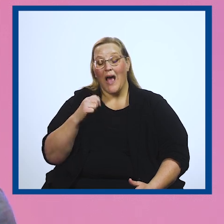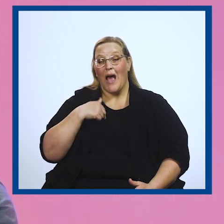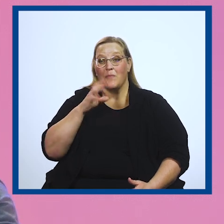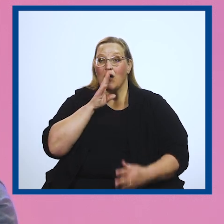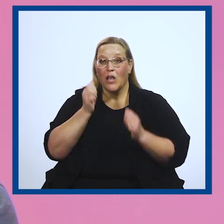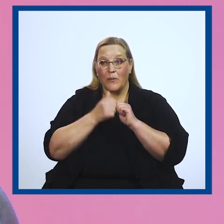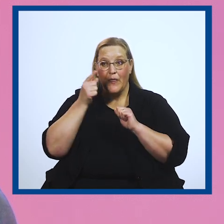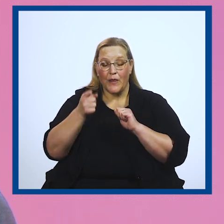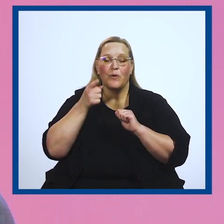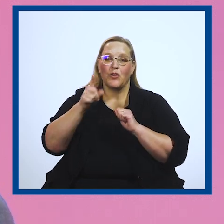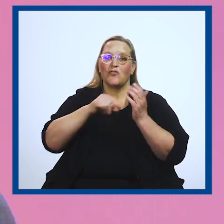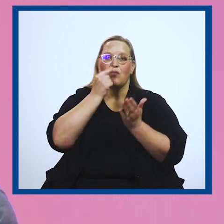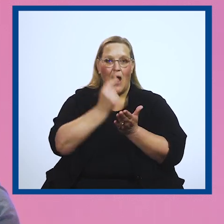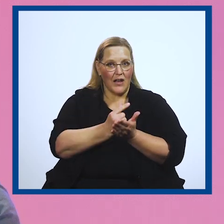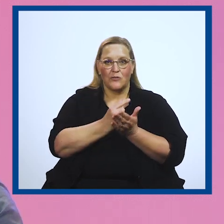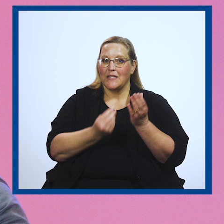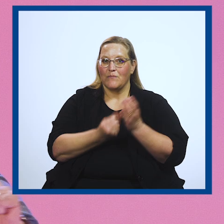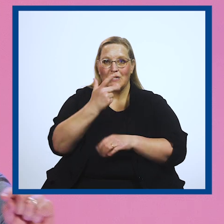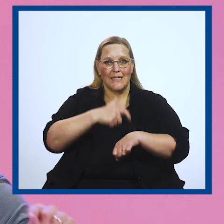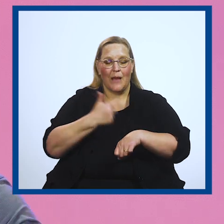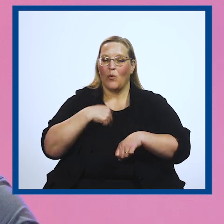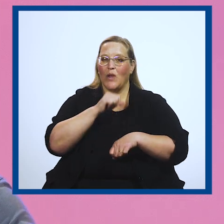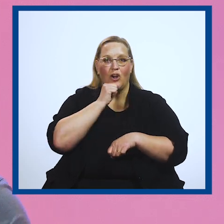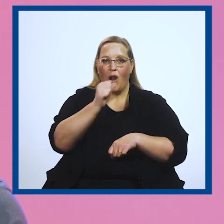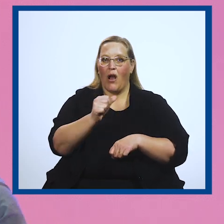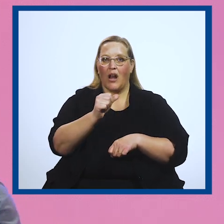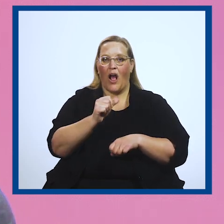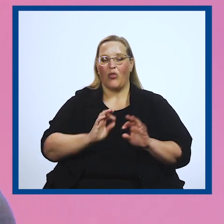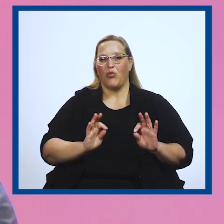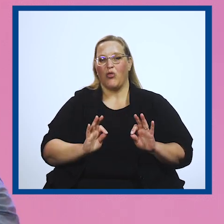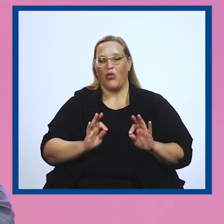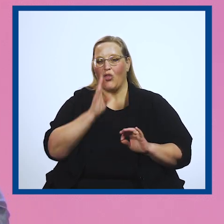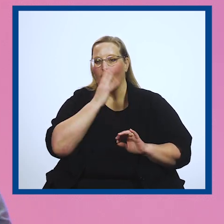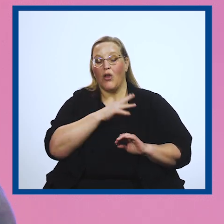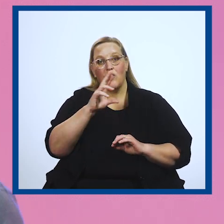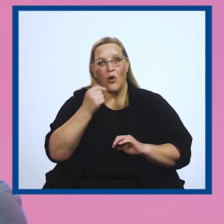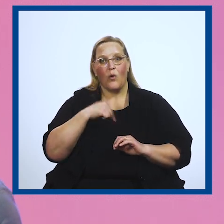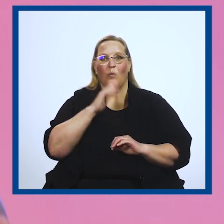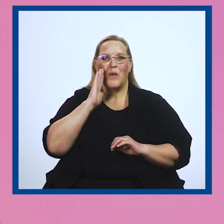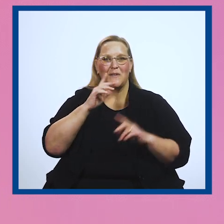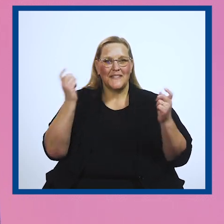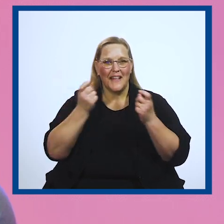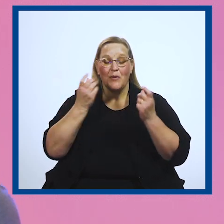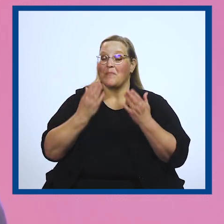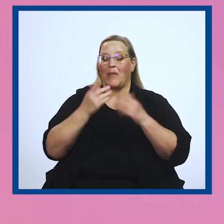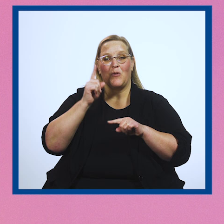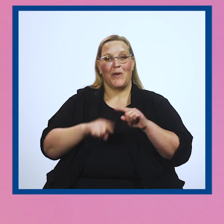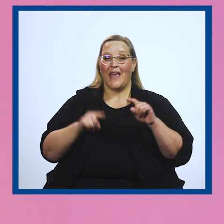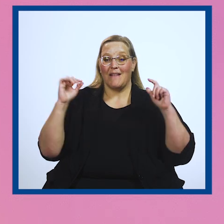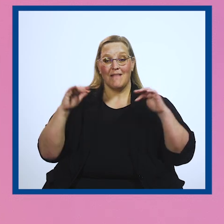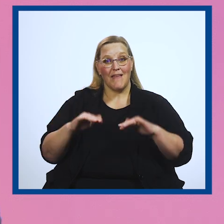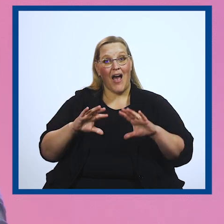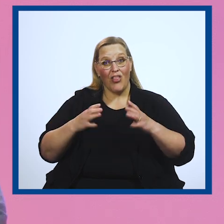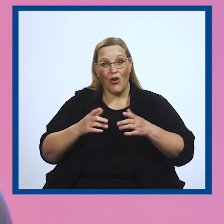you. You're graduating this spring, and I'll tell you what, we're not going to diminish it or dismiss it. We're going to celebrate it. We may not be able to gather, man, but